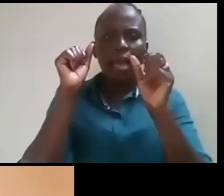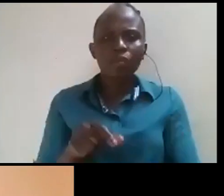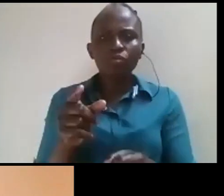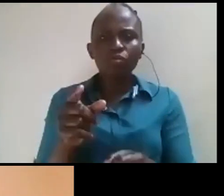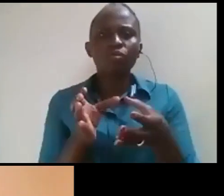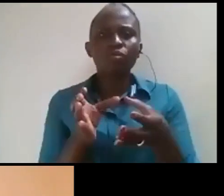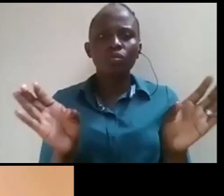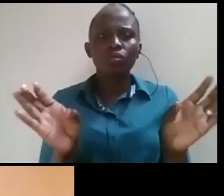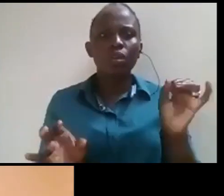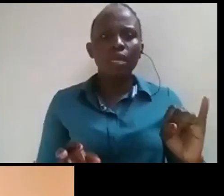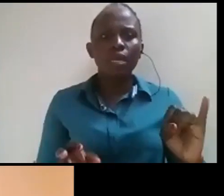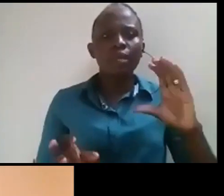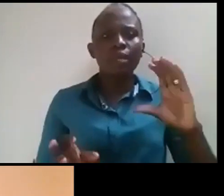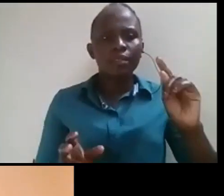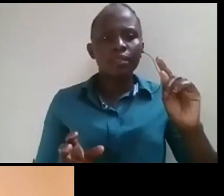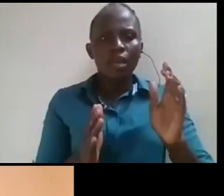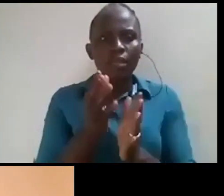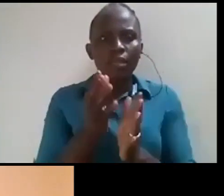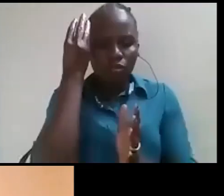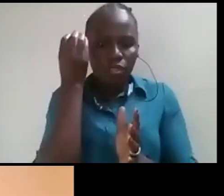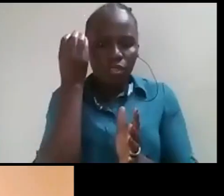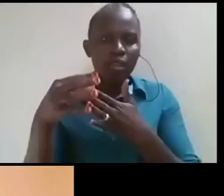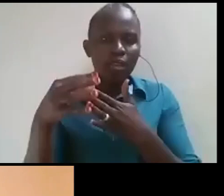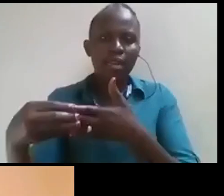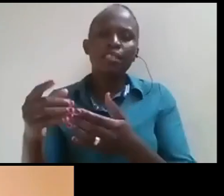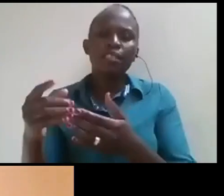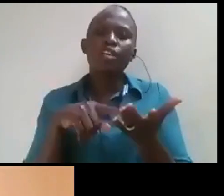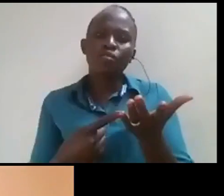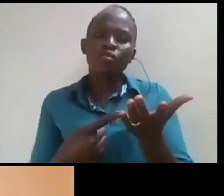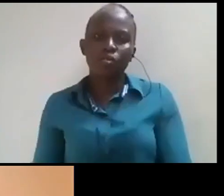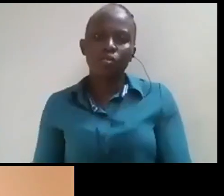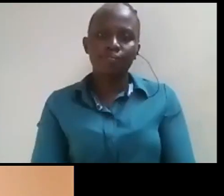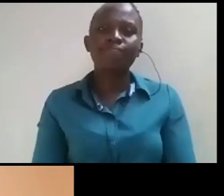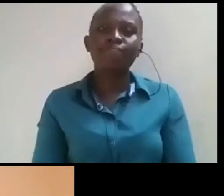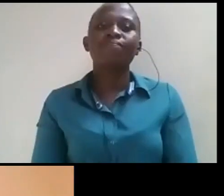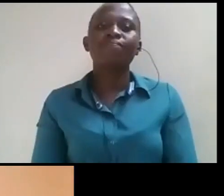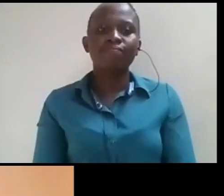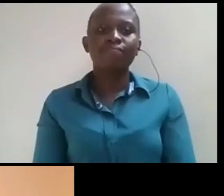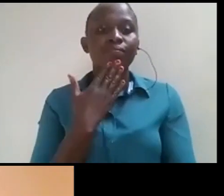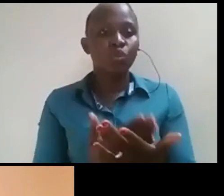project? Some projects are hard to distinguish. That's a very good question, Gumoshabe.